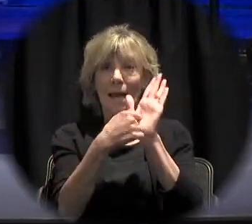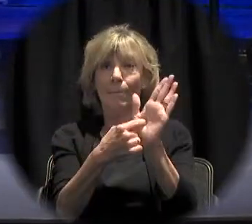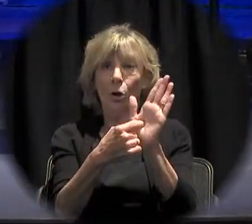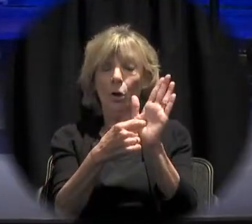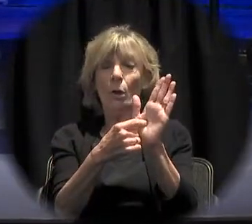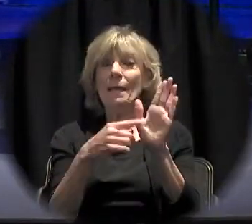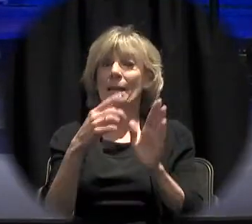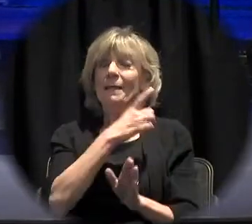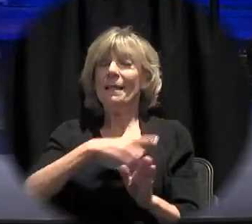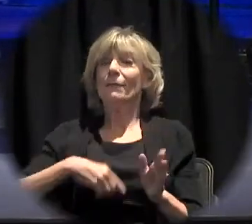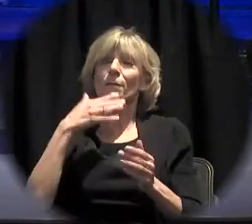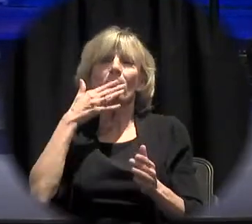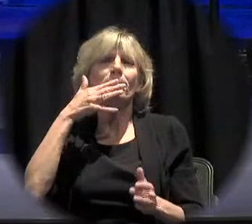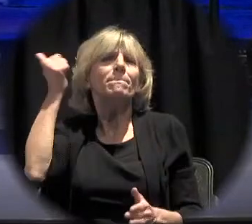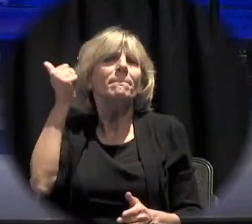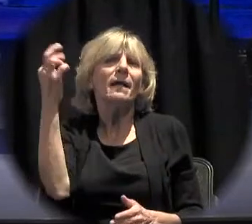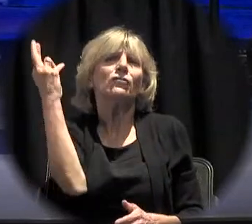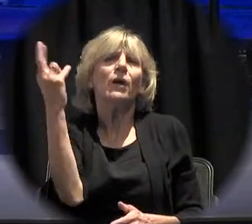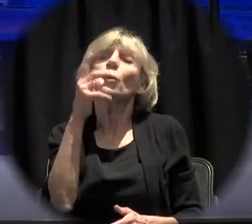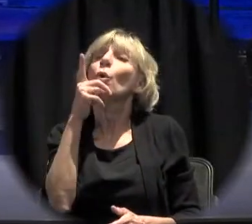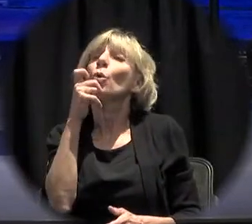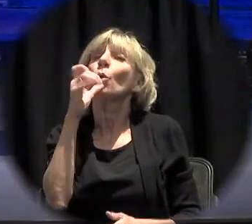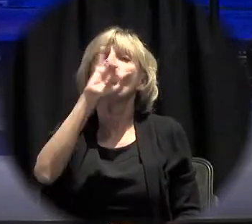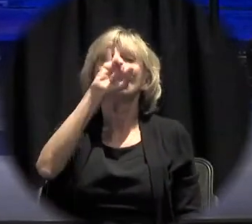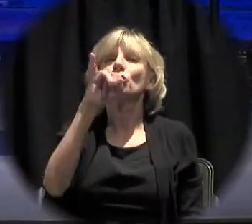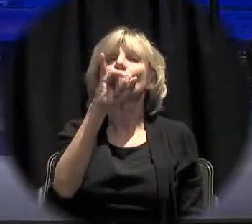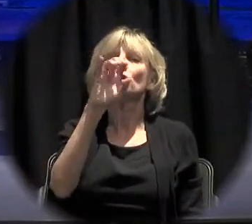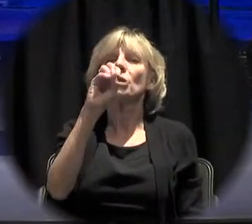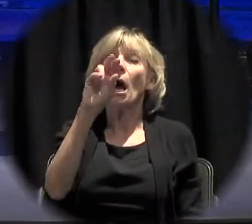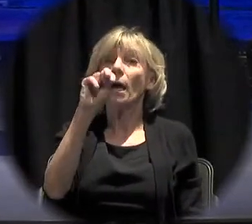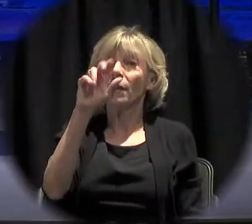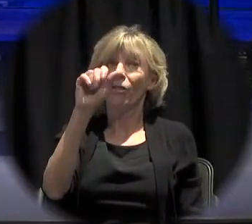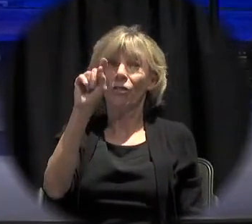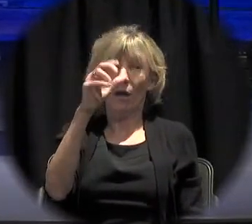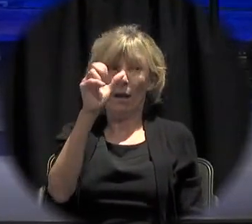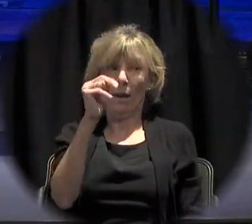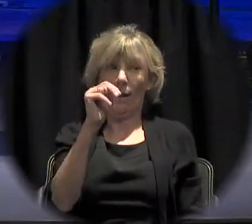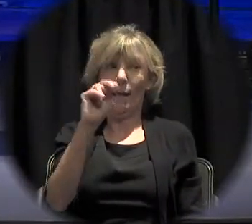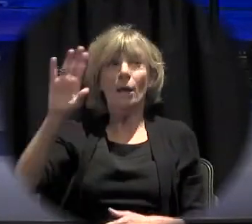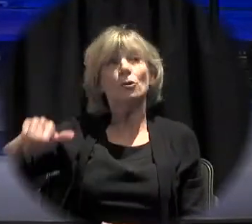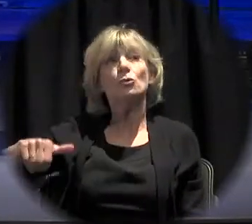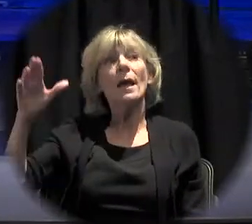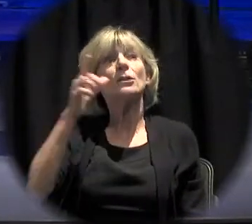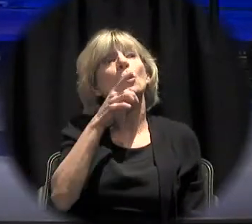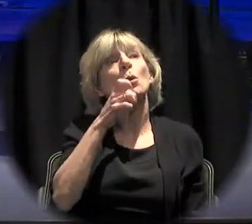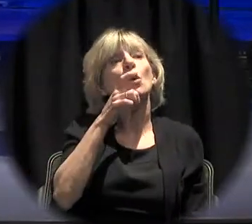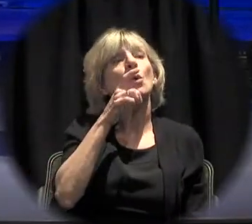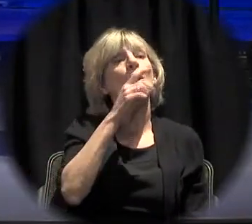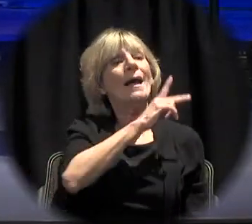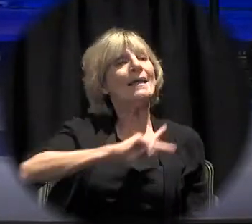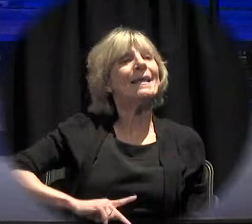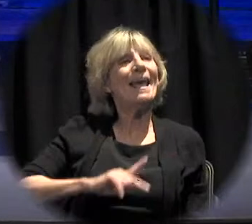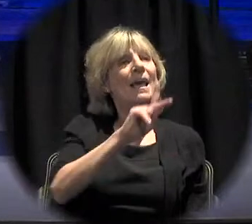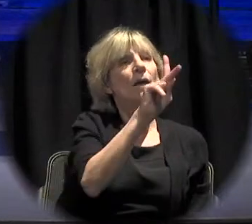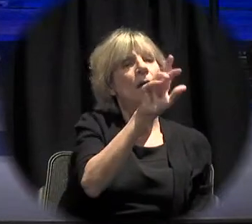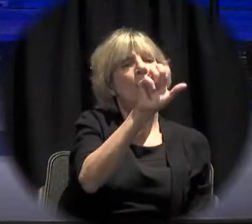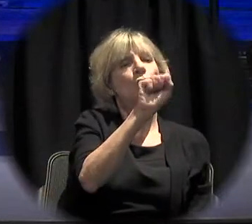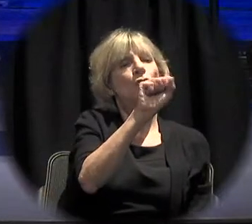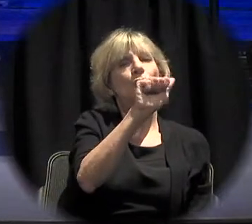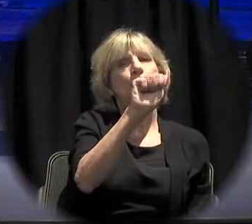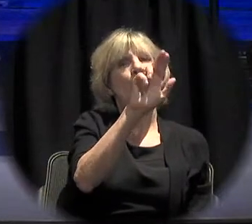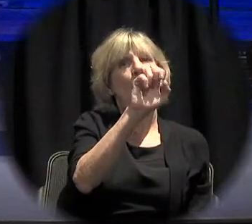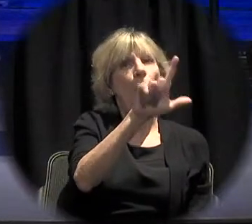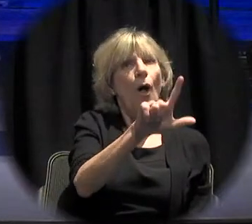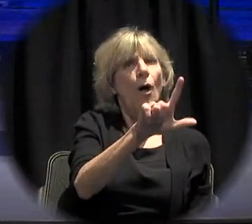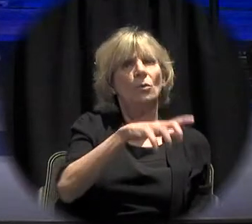in 1 and 2 Samuel. But Jonathan was raised by King Saul, an angry and violent